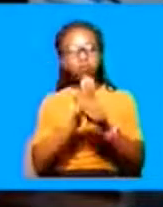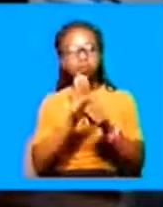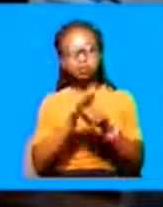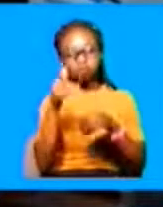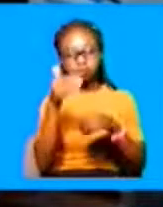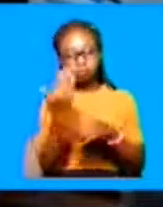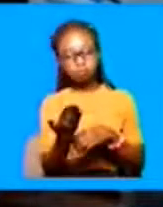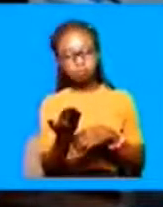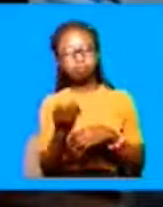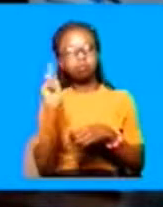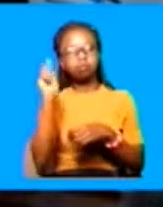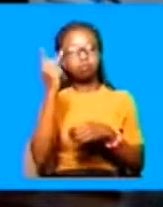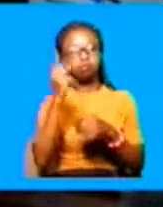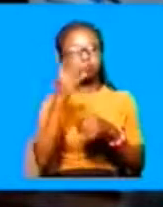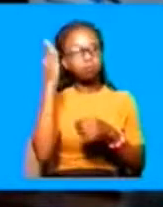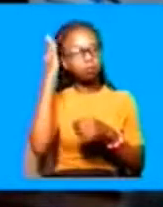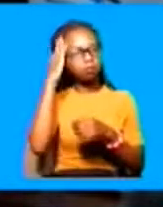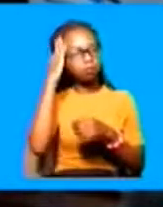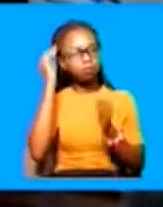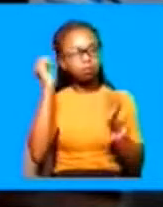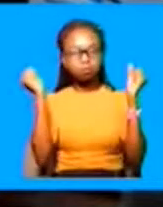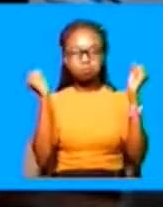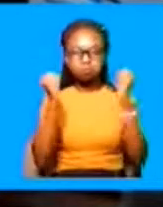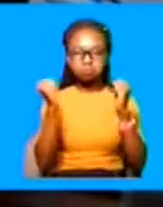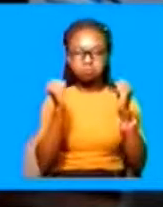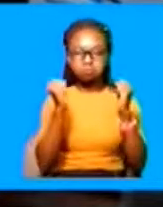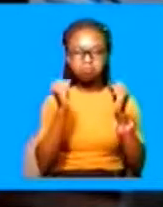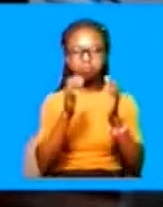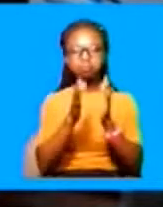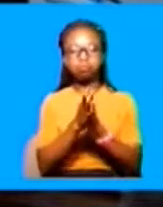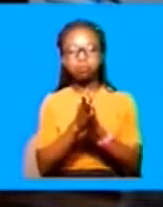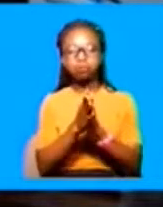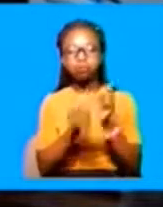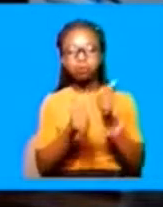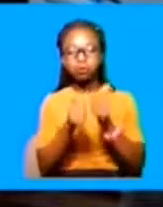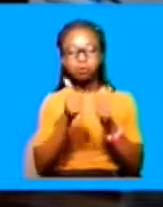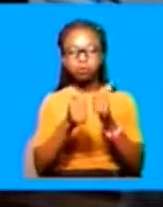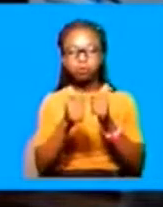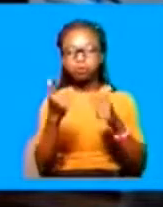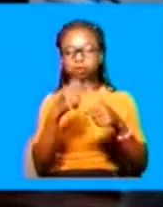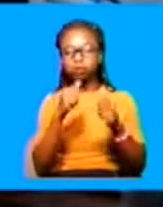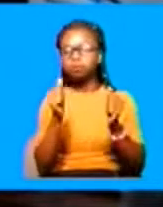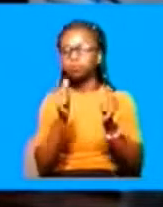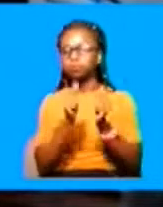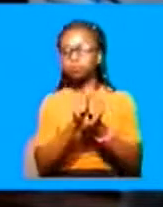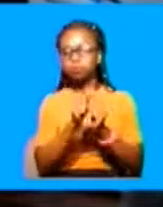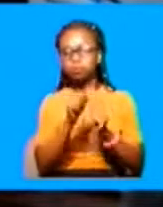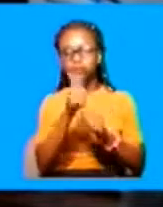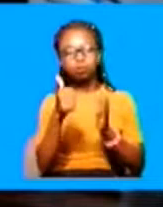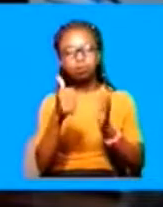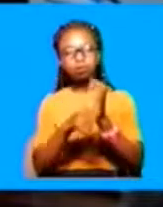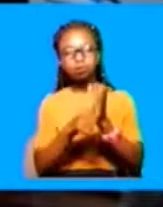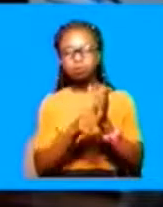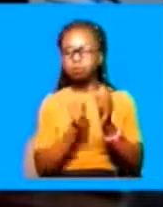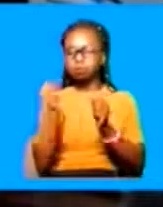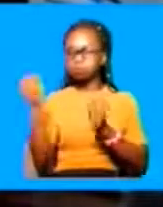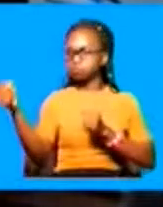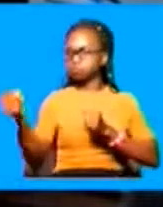thurwa kaendi. Iluongo ni severe malaria, ma biro ga gi convulsions, ma nyathi